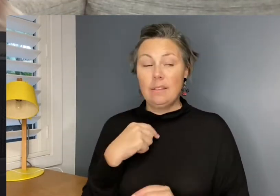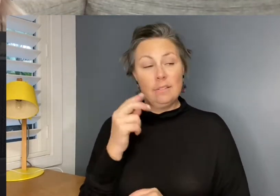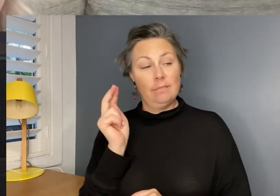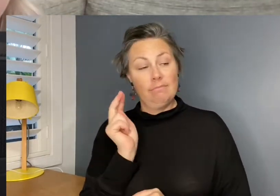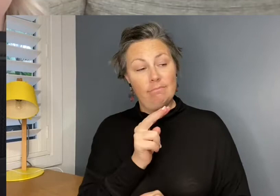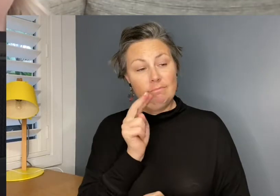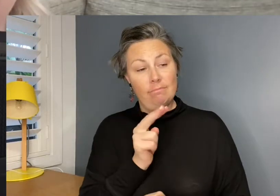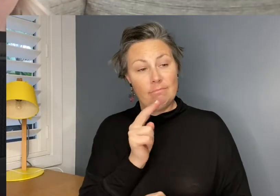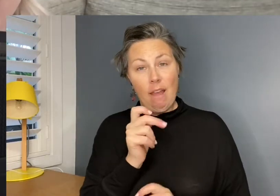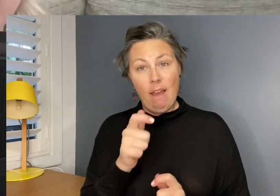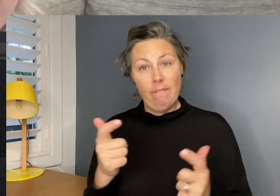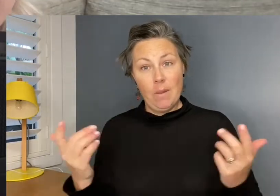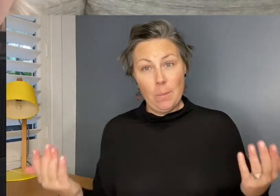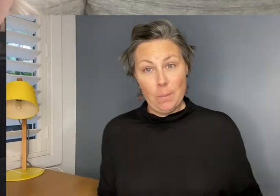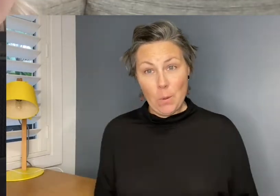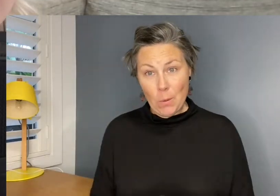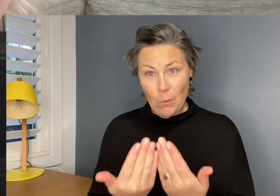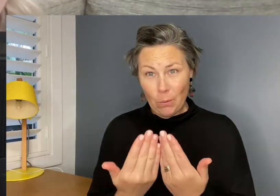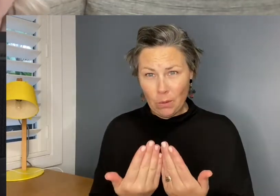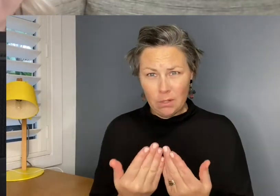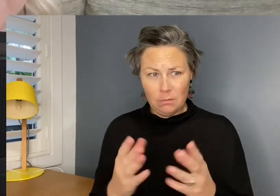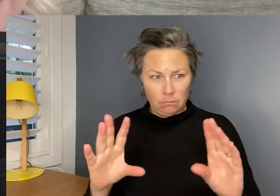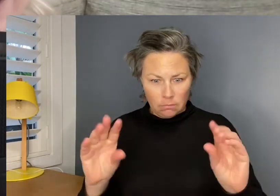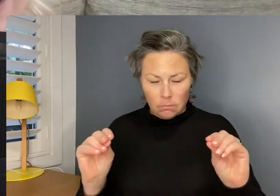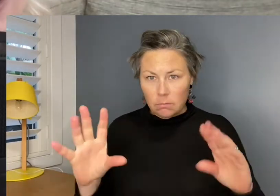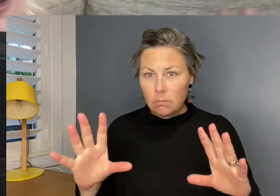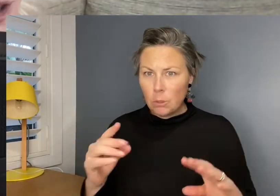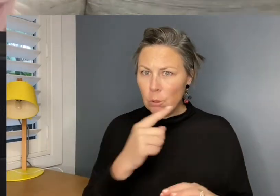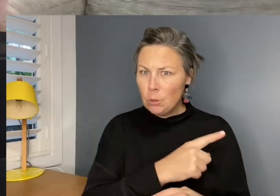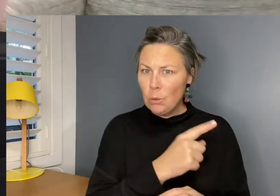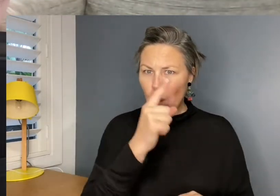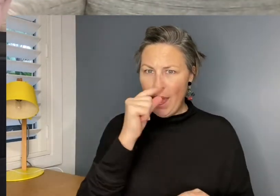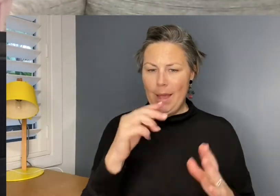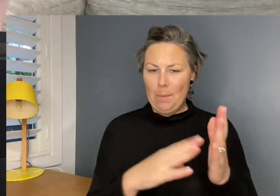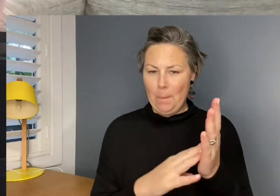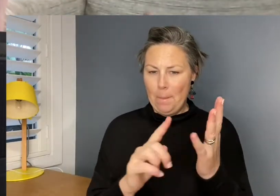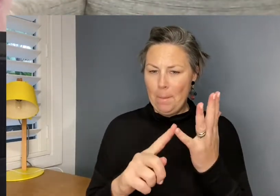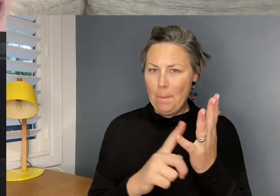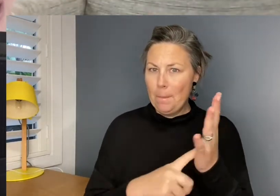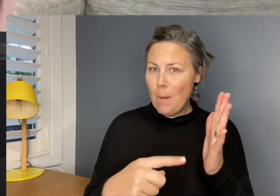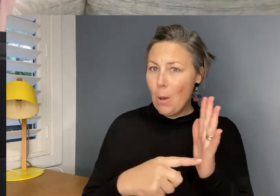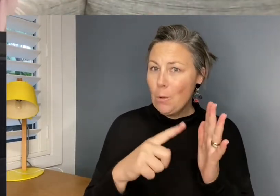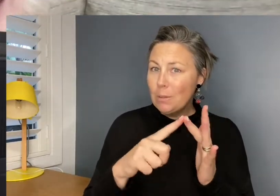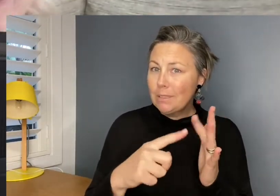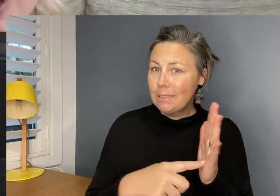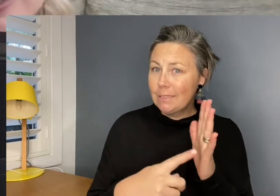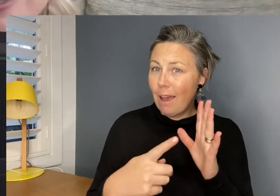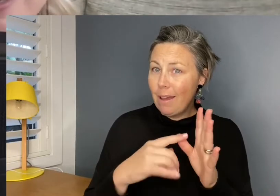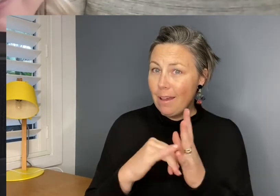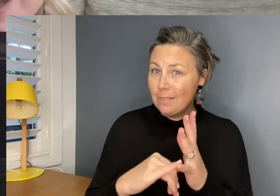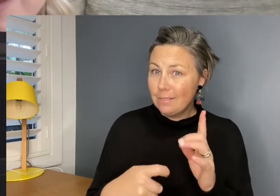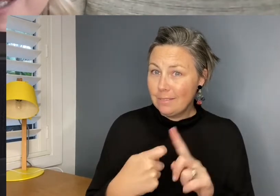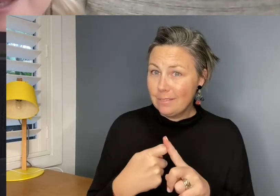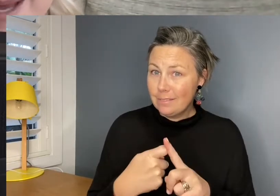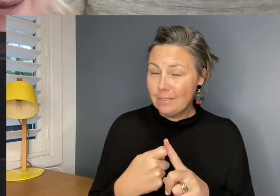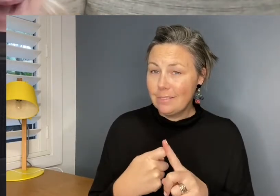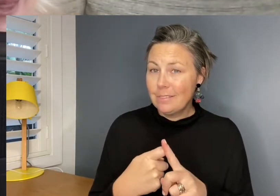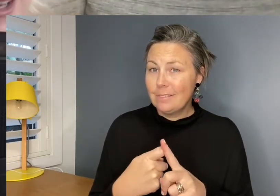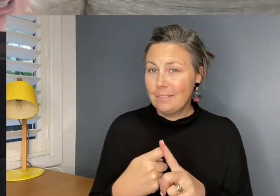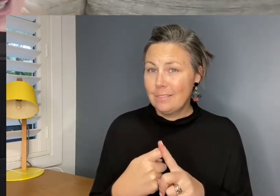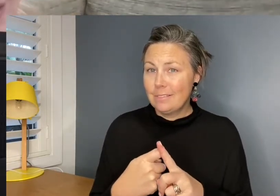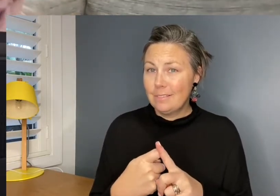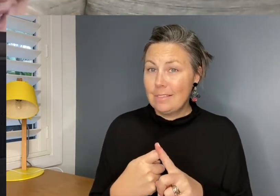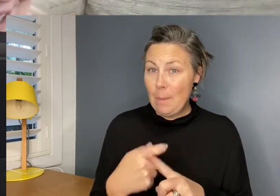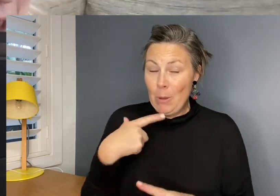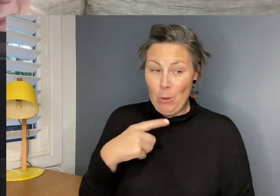since Ren has been born is all of a sudden you can multitask. And I'm not just saying this because, again, we did speak about